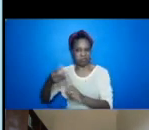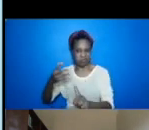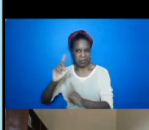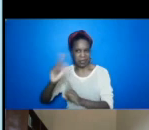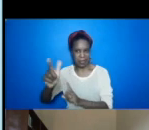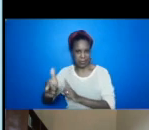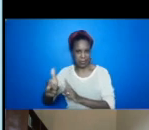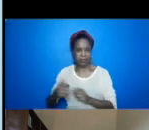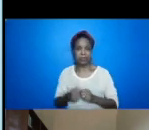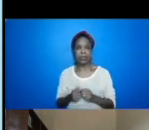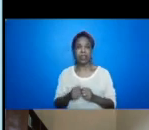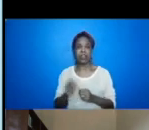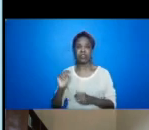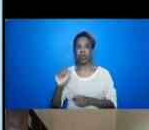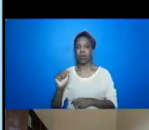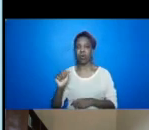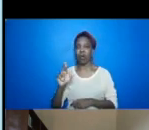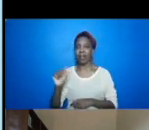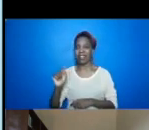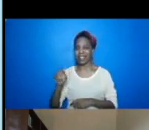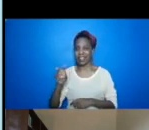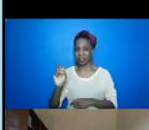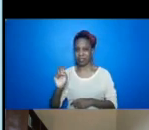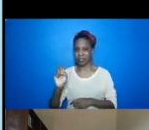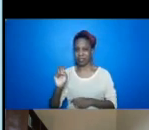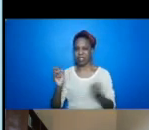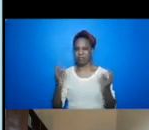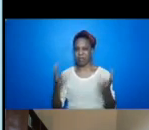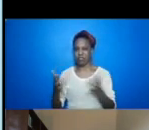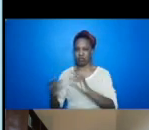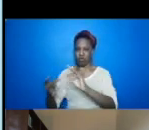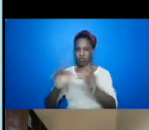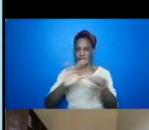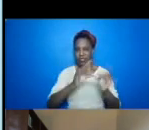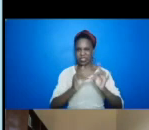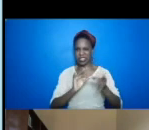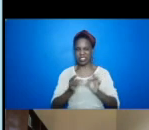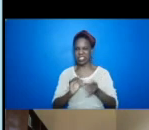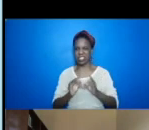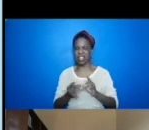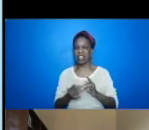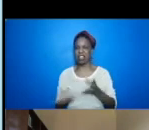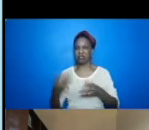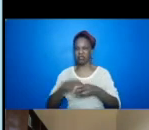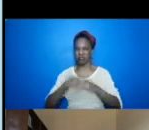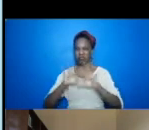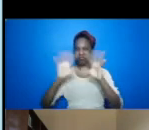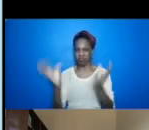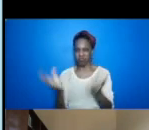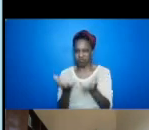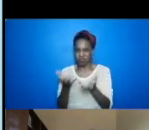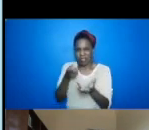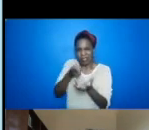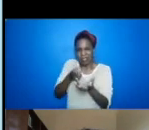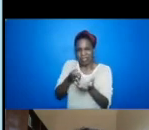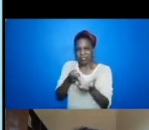tell multiple stories that all fit inside of a particular narrative. Let me give you just one quick example. If